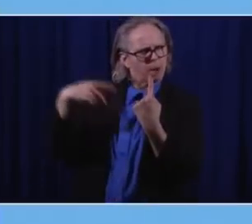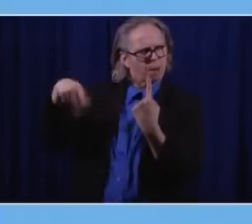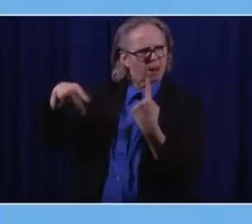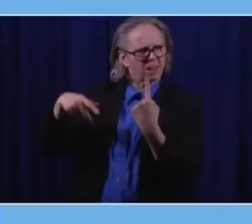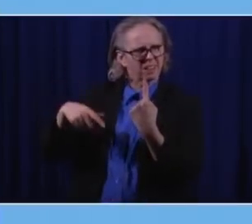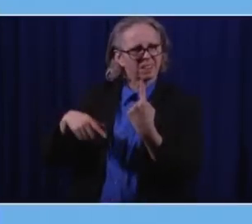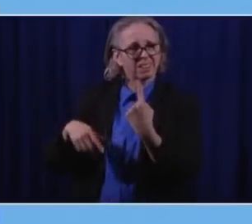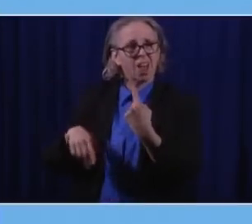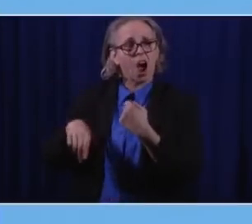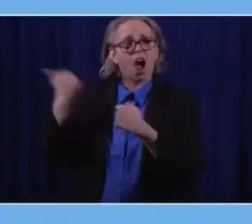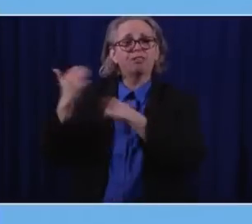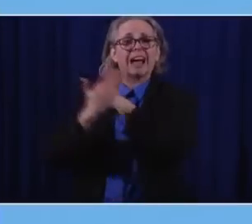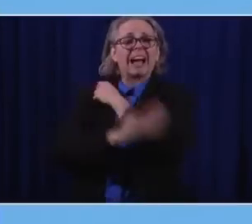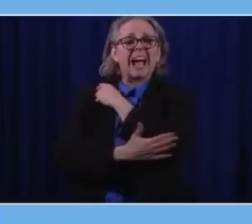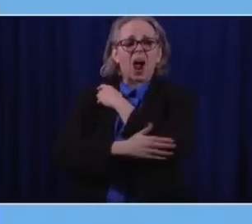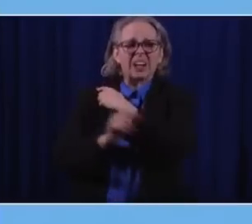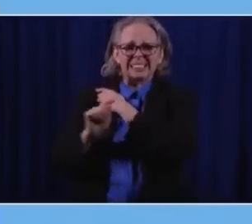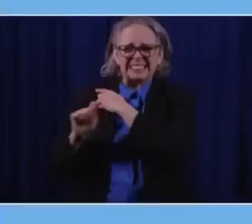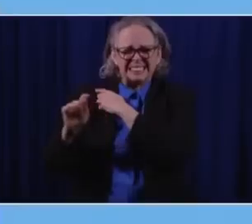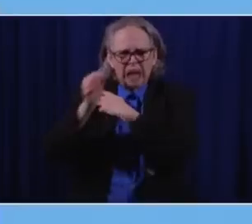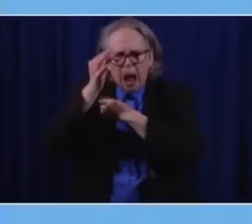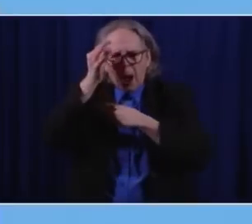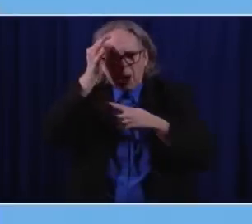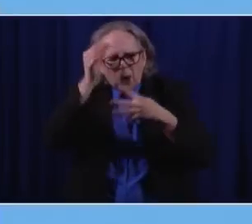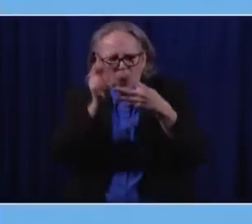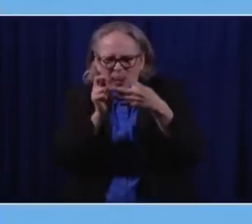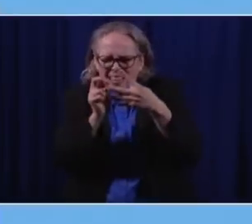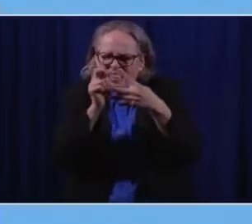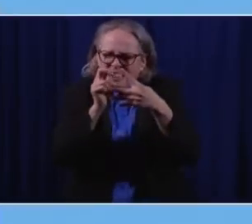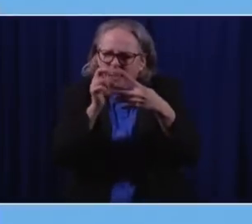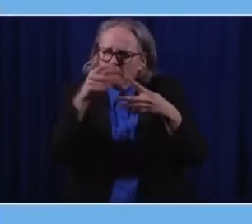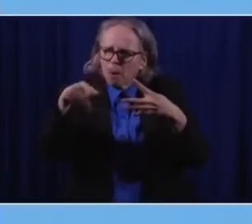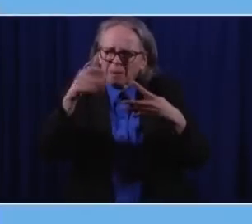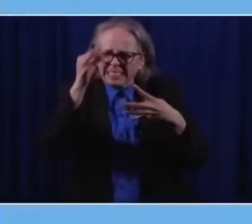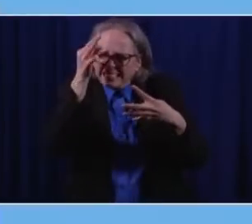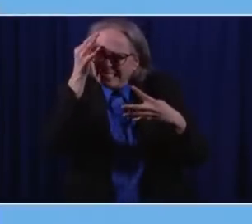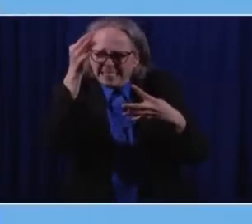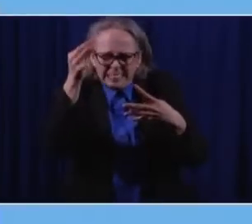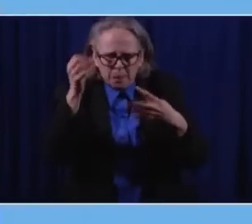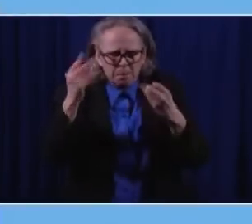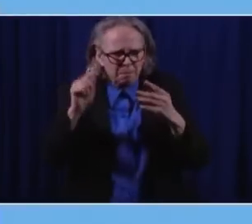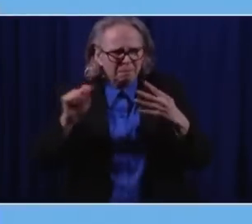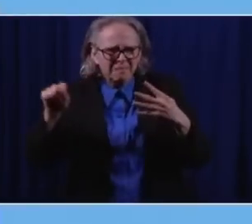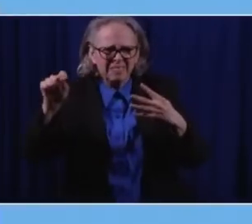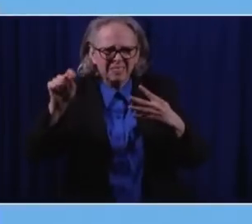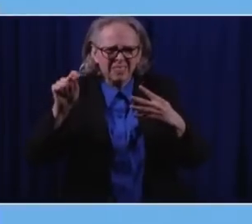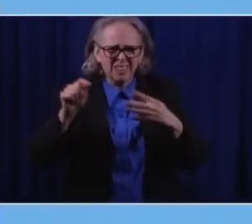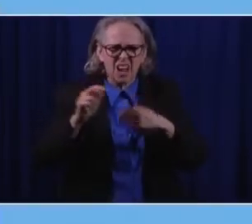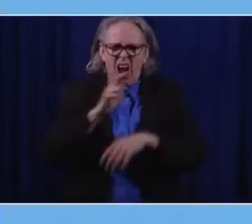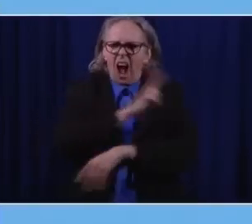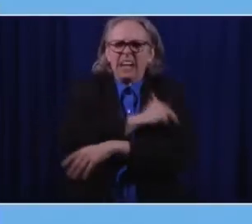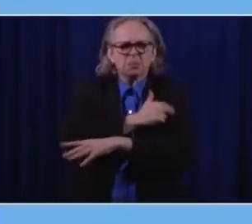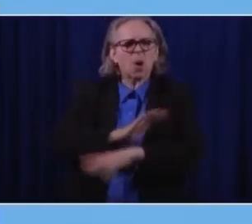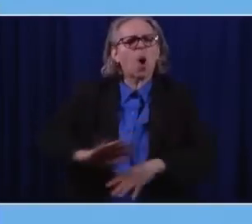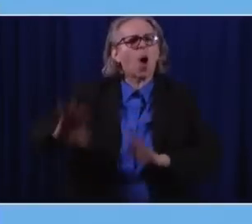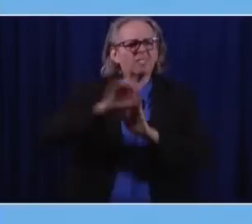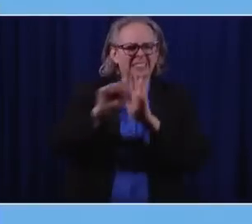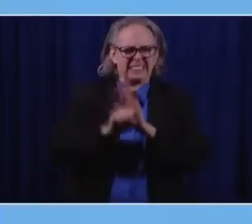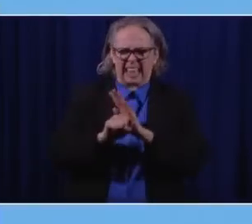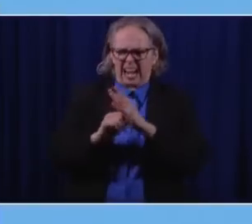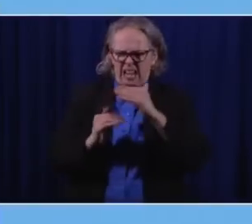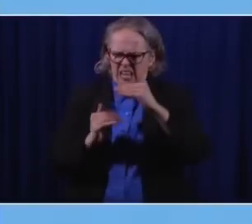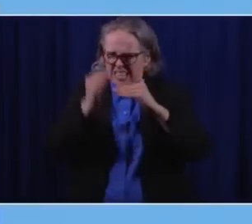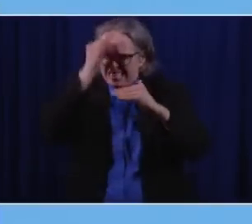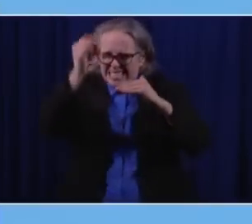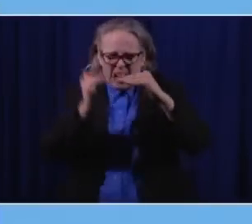in other parts of the state. Our healthcare system is feeling the impact of this disease, and hospitals are worried about being able to keep up with staffing of